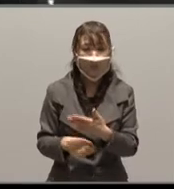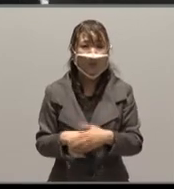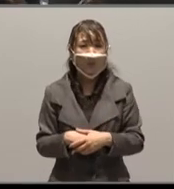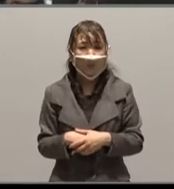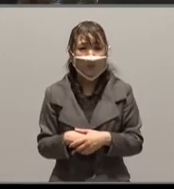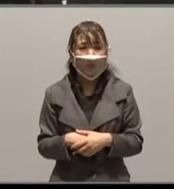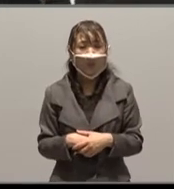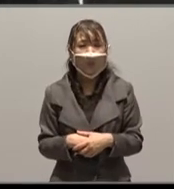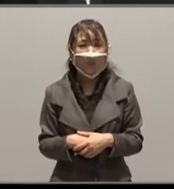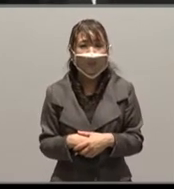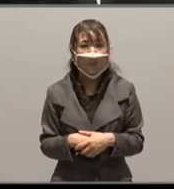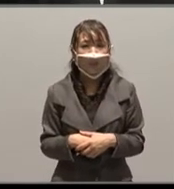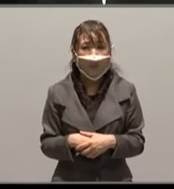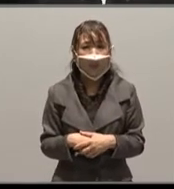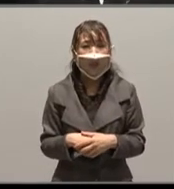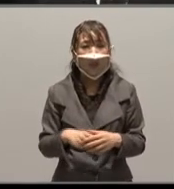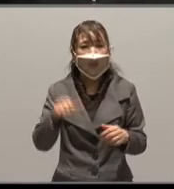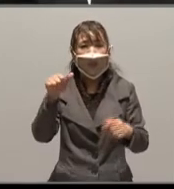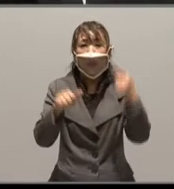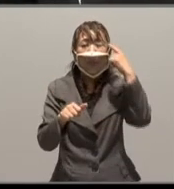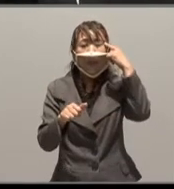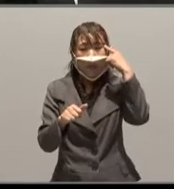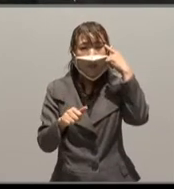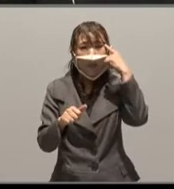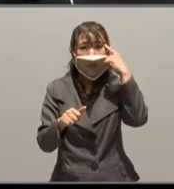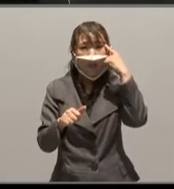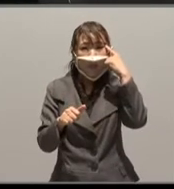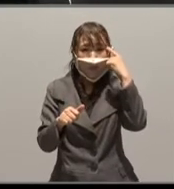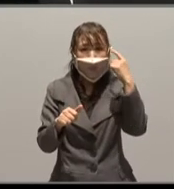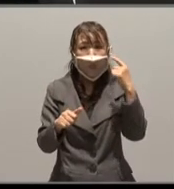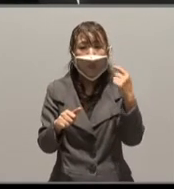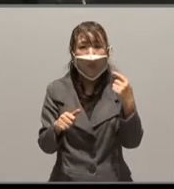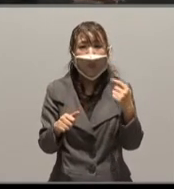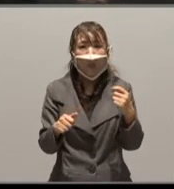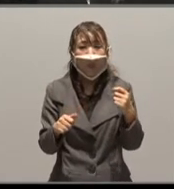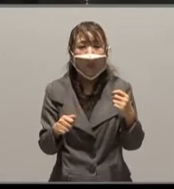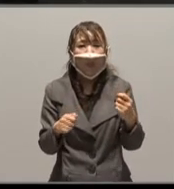this person is on a wheelchair, and this person too.